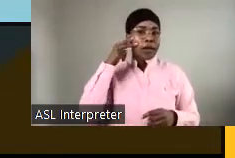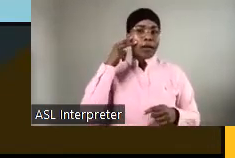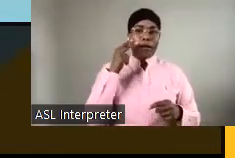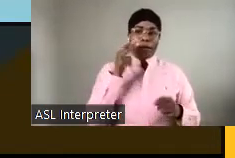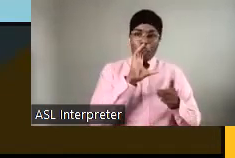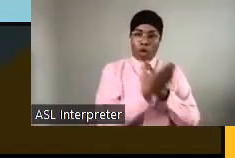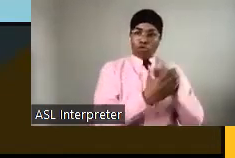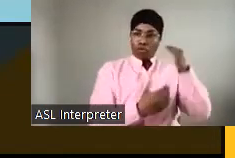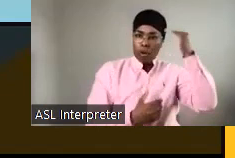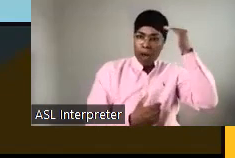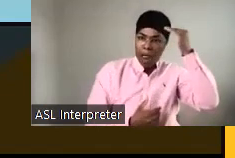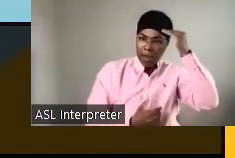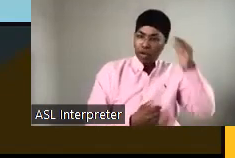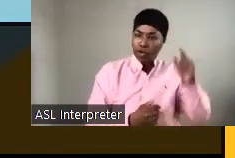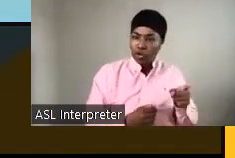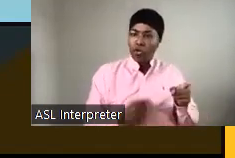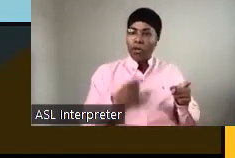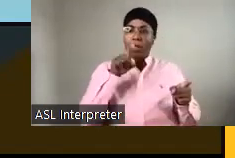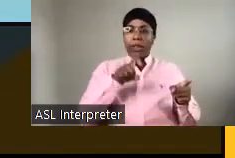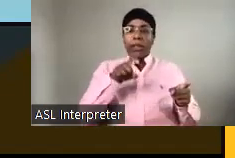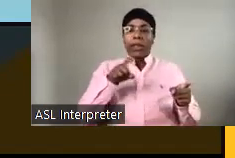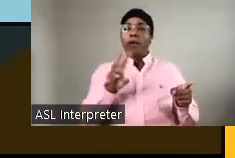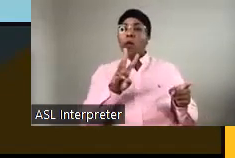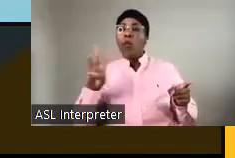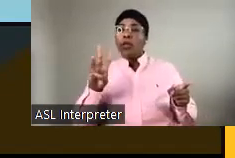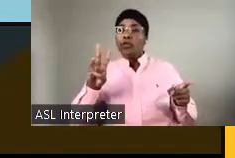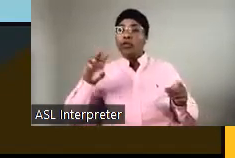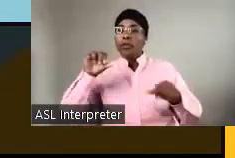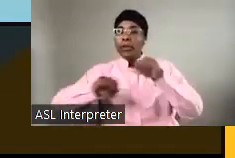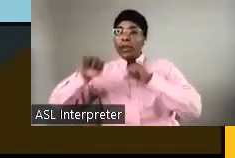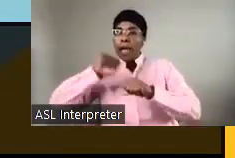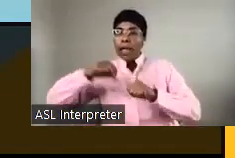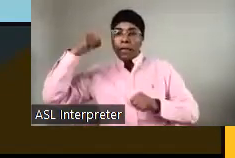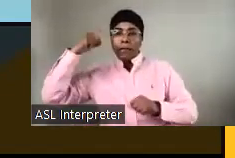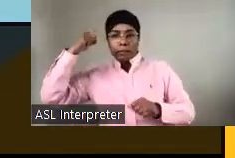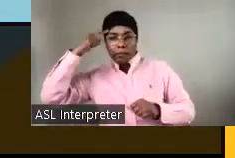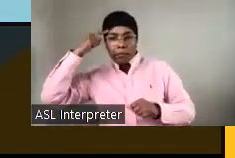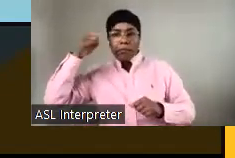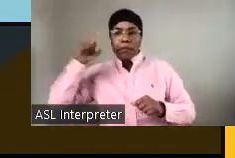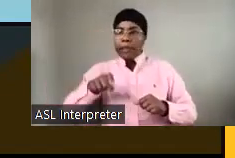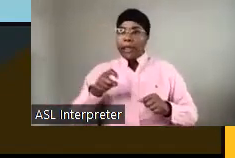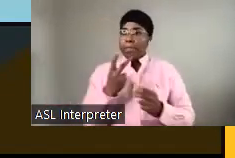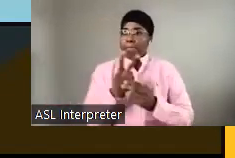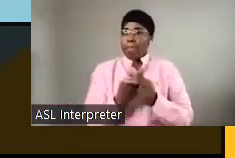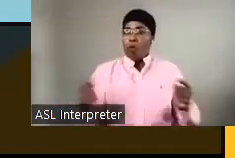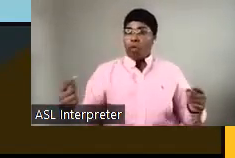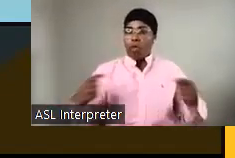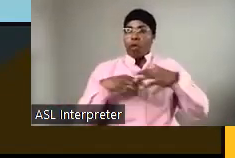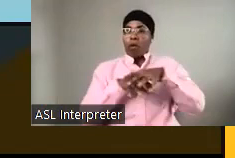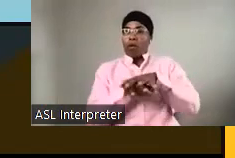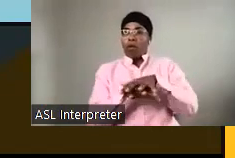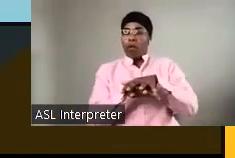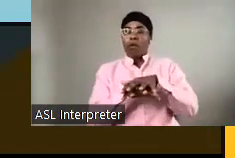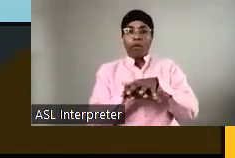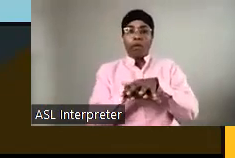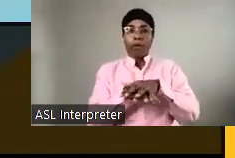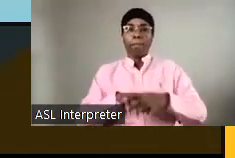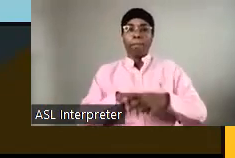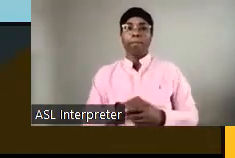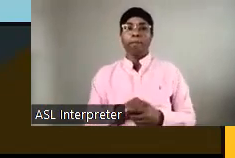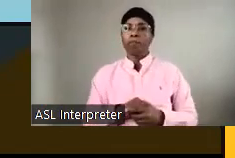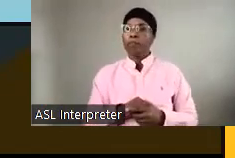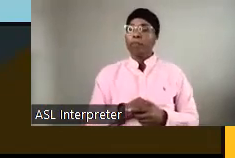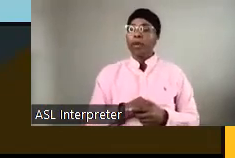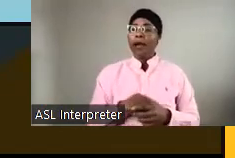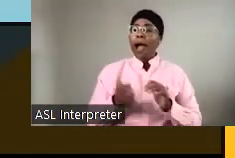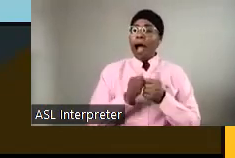as, you know, the structured decision-making by definition should be inclusive, and it provides a